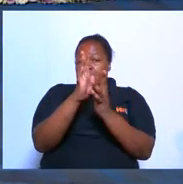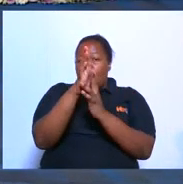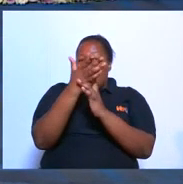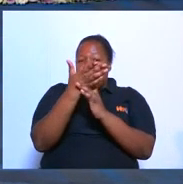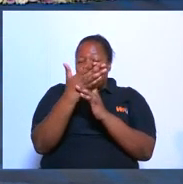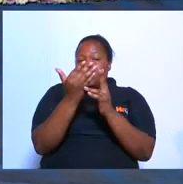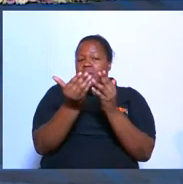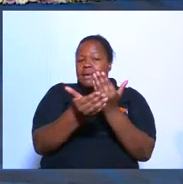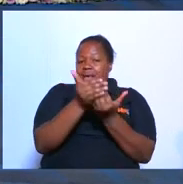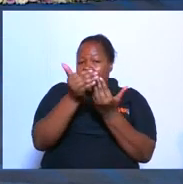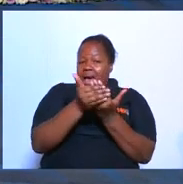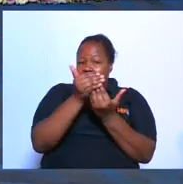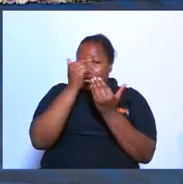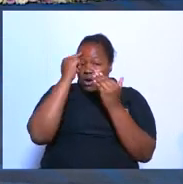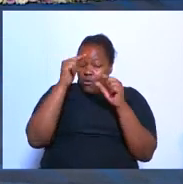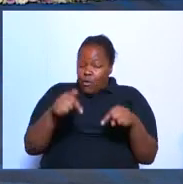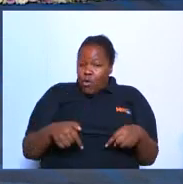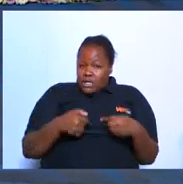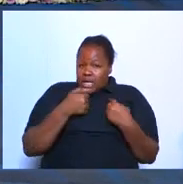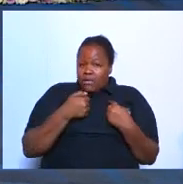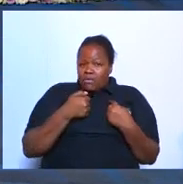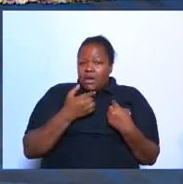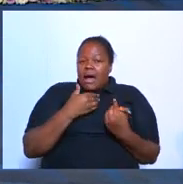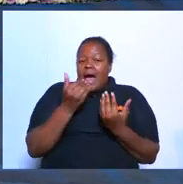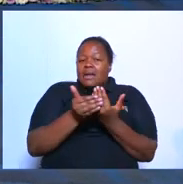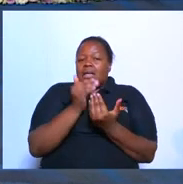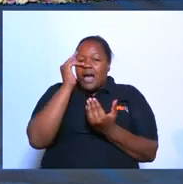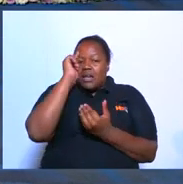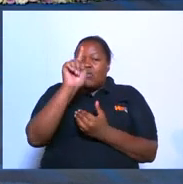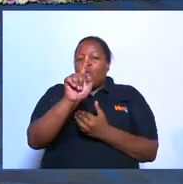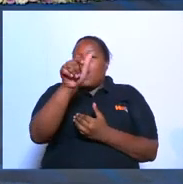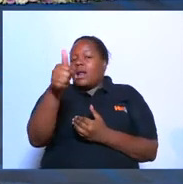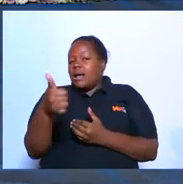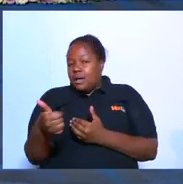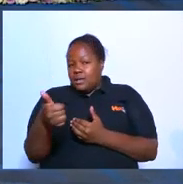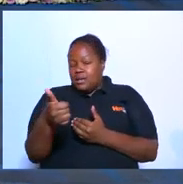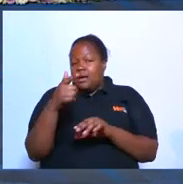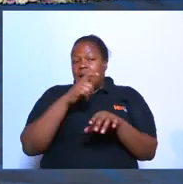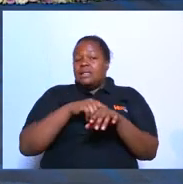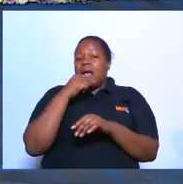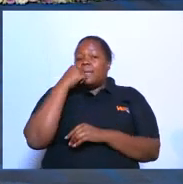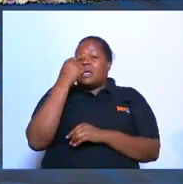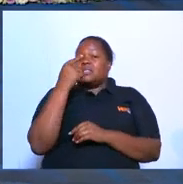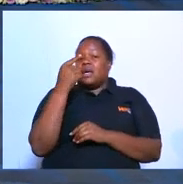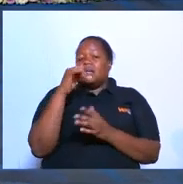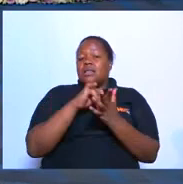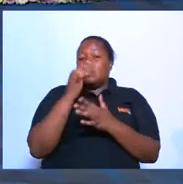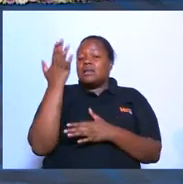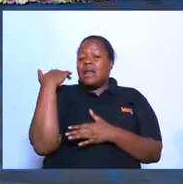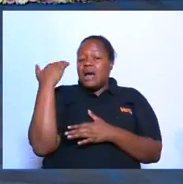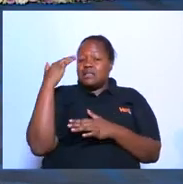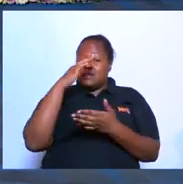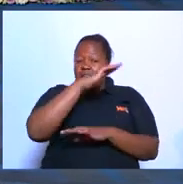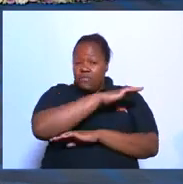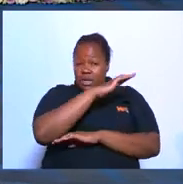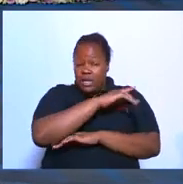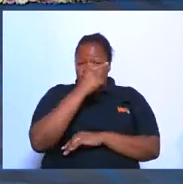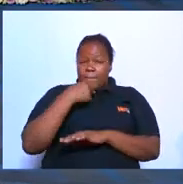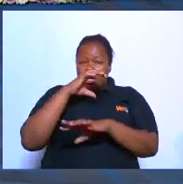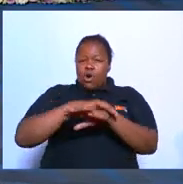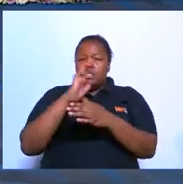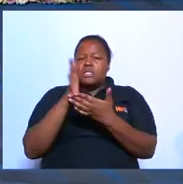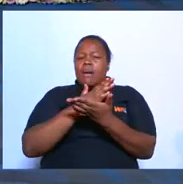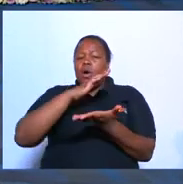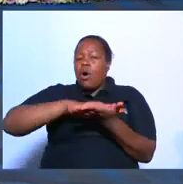taking care of ourselves and each other when I mentioned this last evening I got some few comments somebody said to my